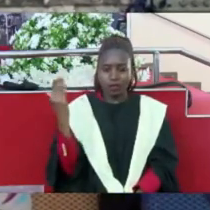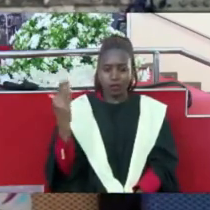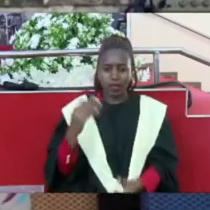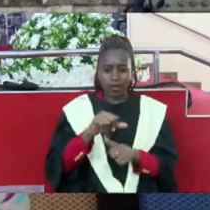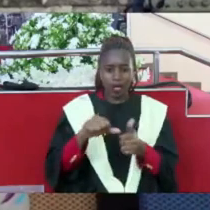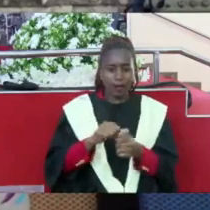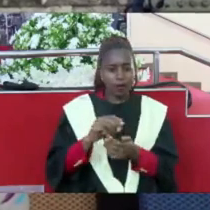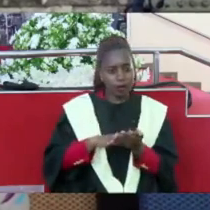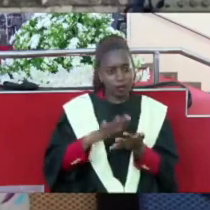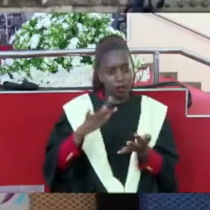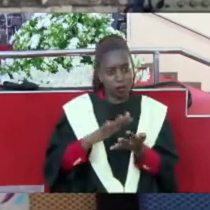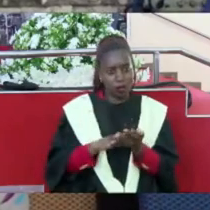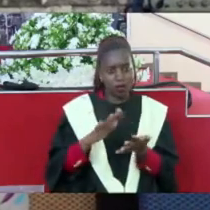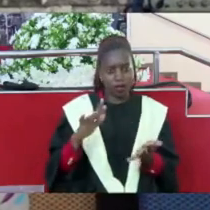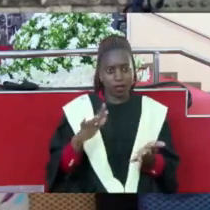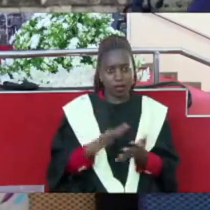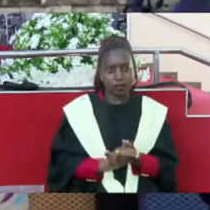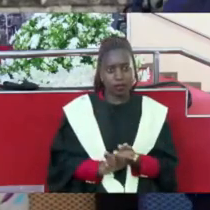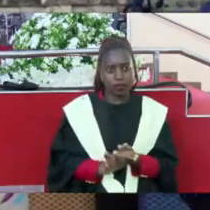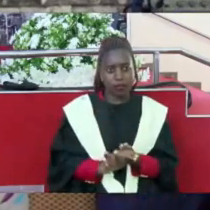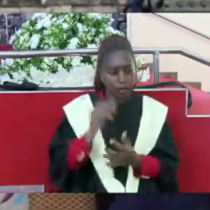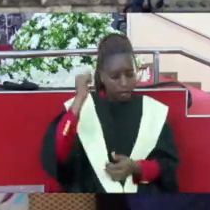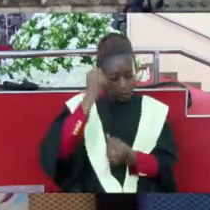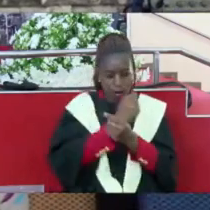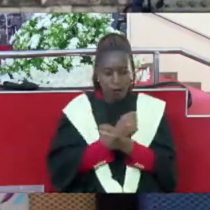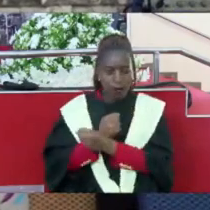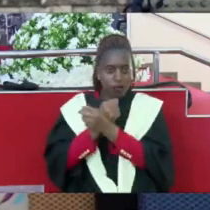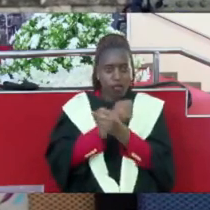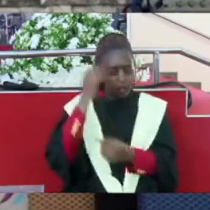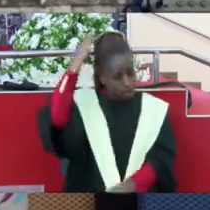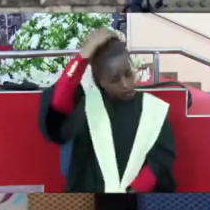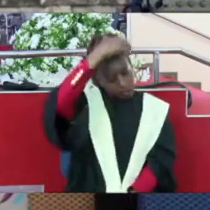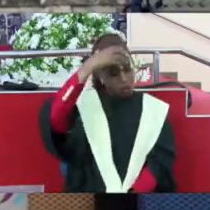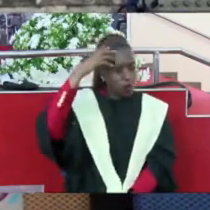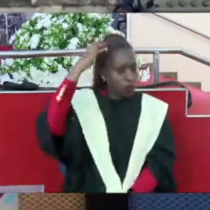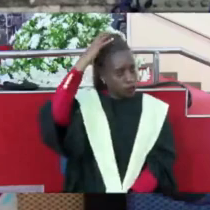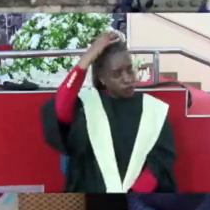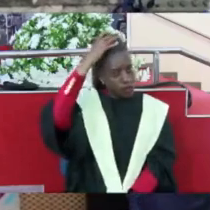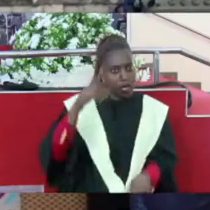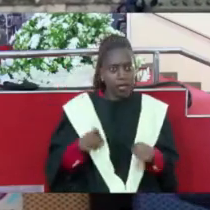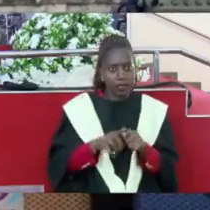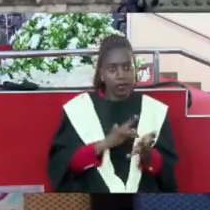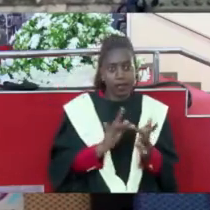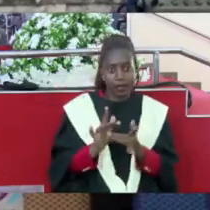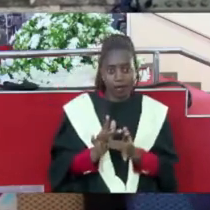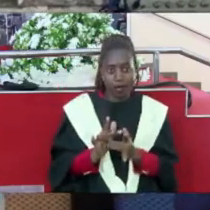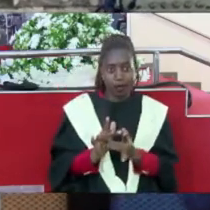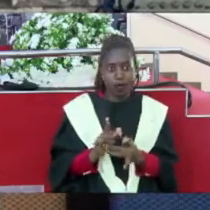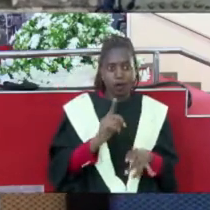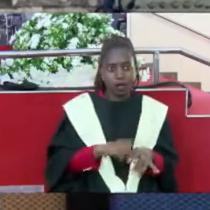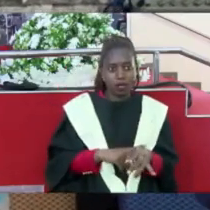They used to cover the glory. Glory. Mm-hmm. Because of the glory. And it is in the Bible when Moses saw the Lord he was with the